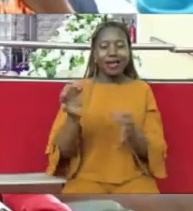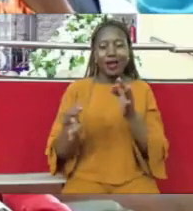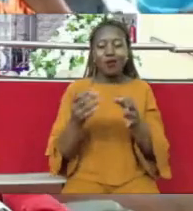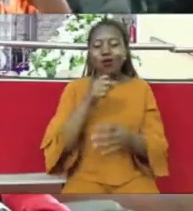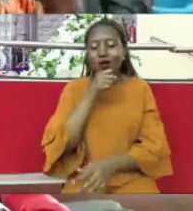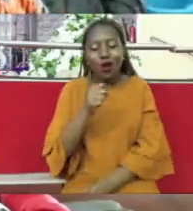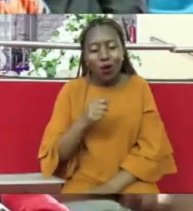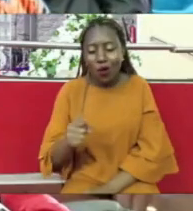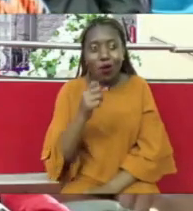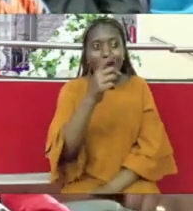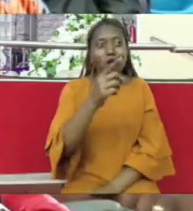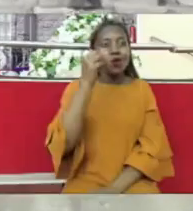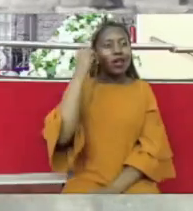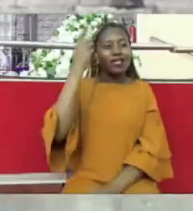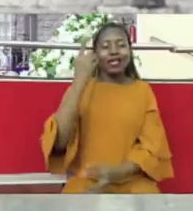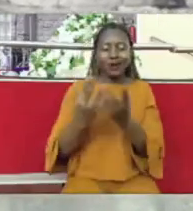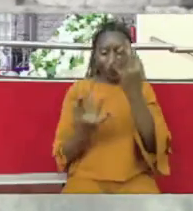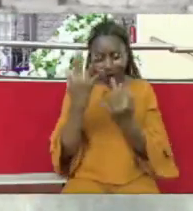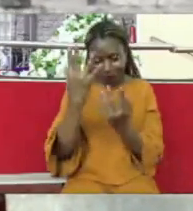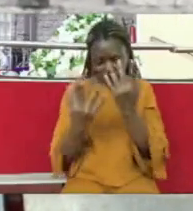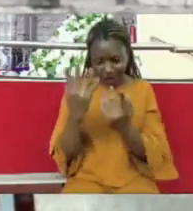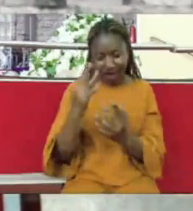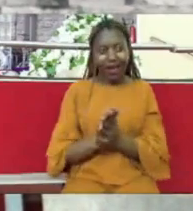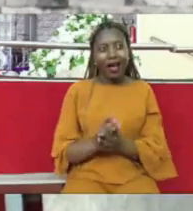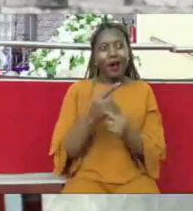was what? Fire. But for the younger generation,